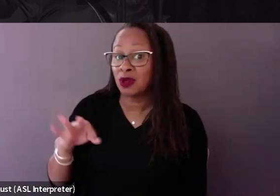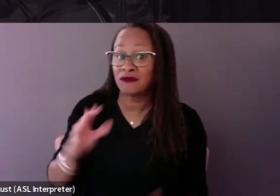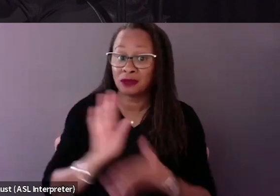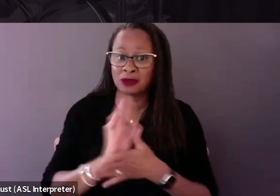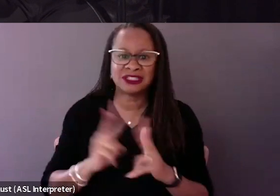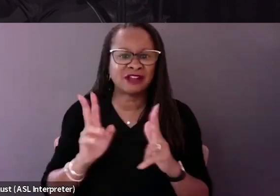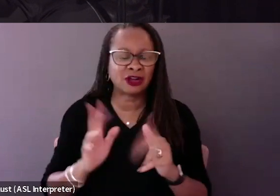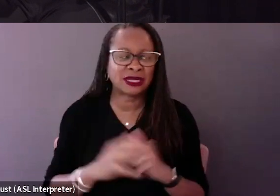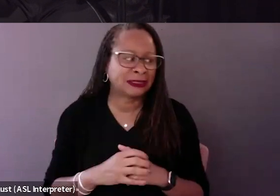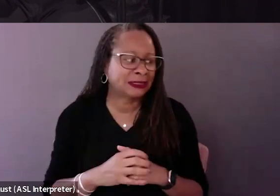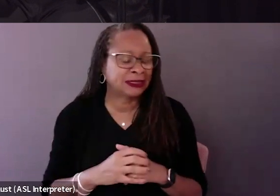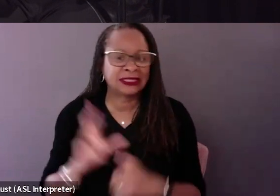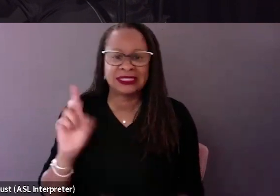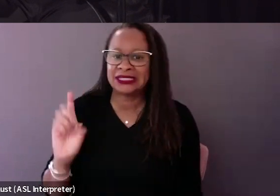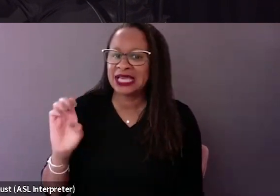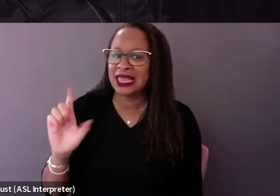and